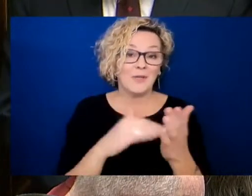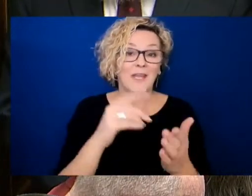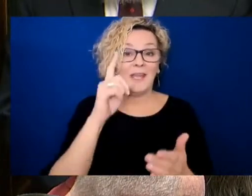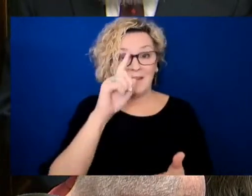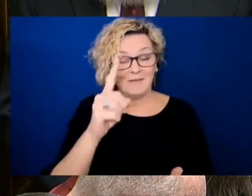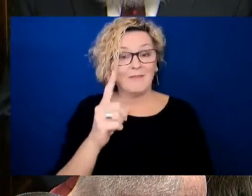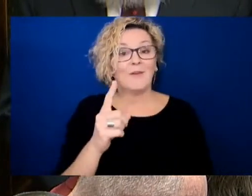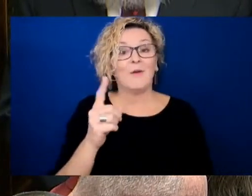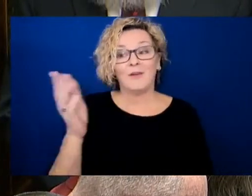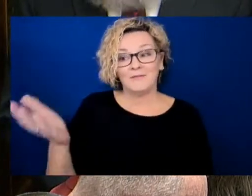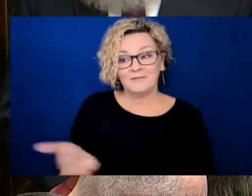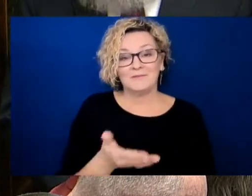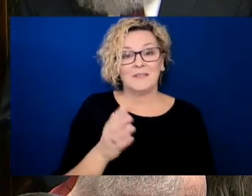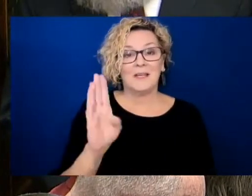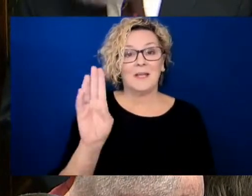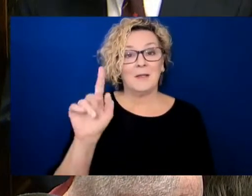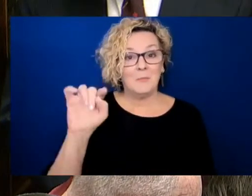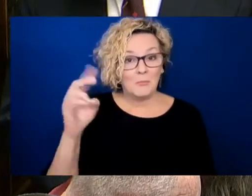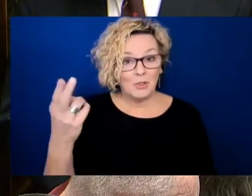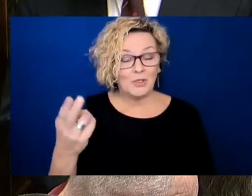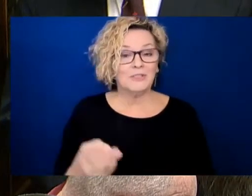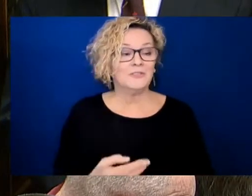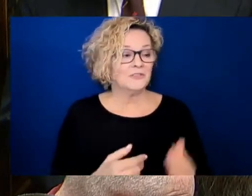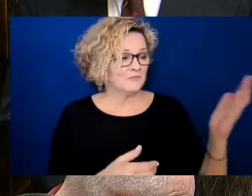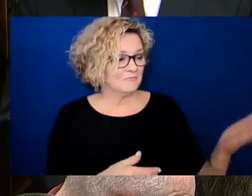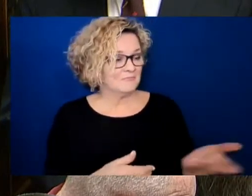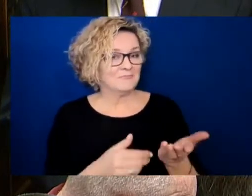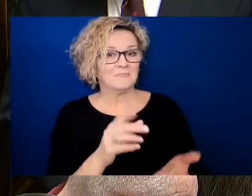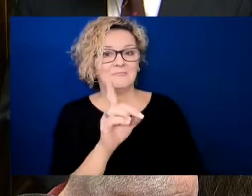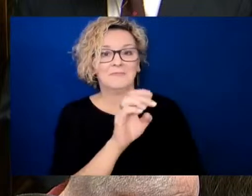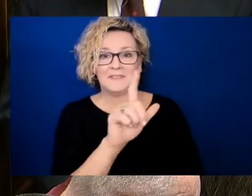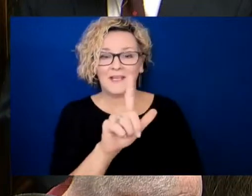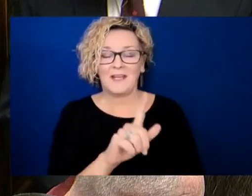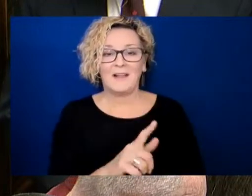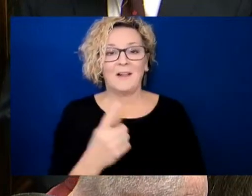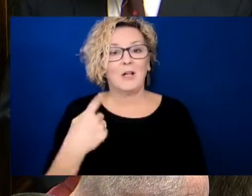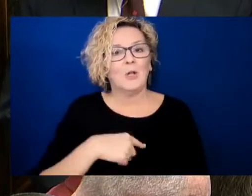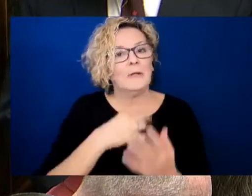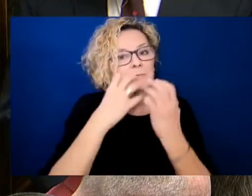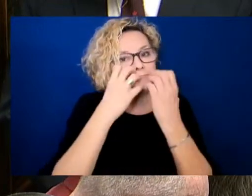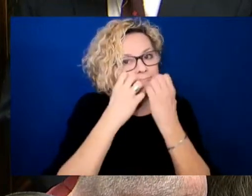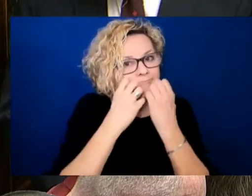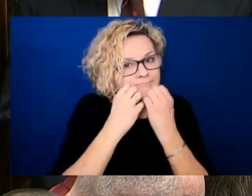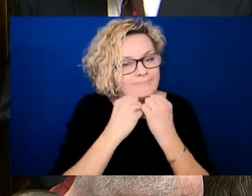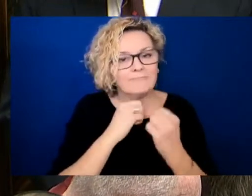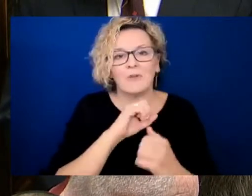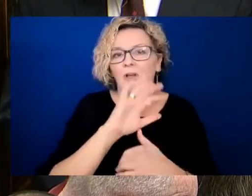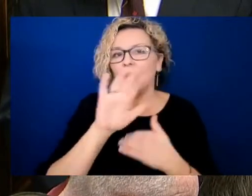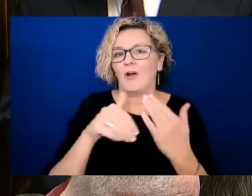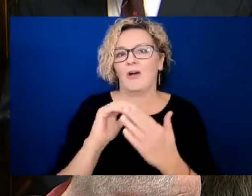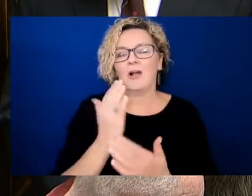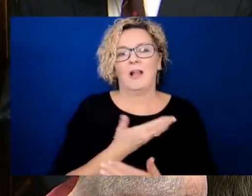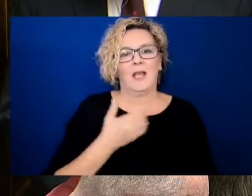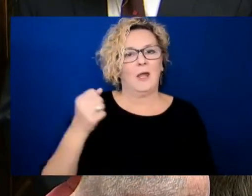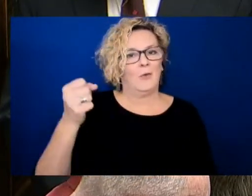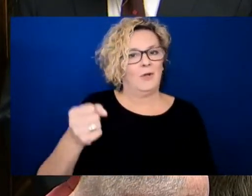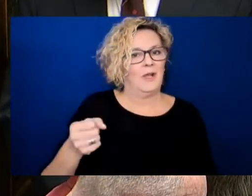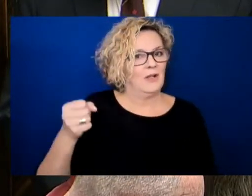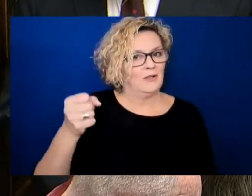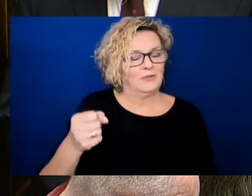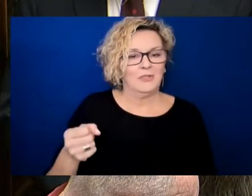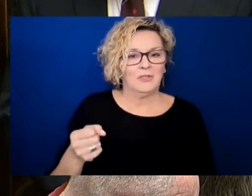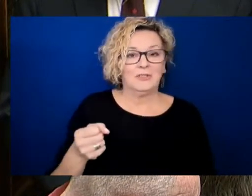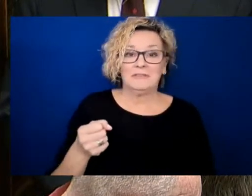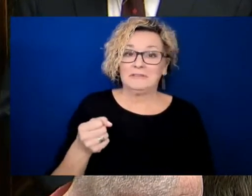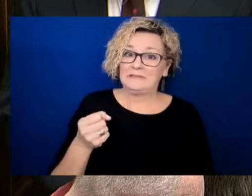But, we treasure all our elders, because we're getting low on